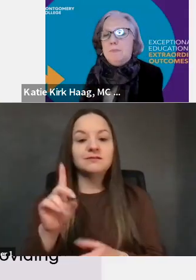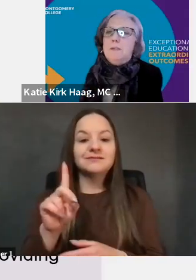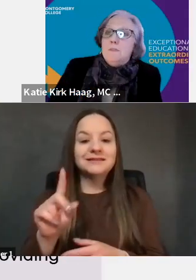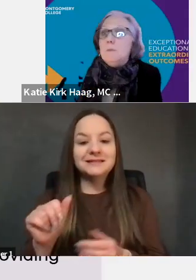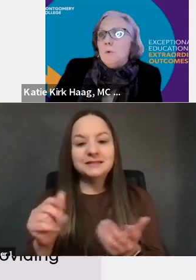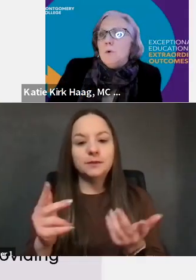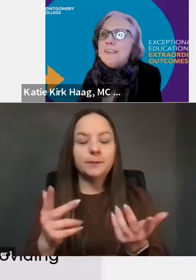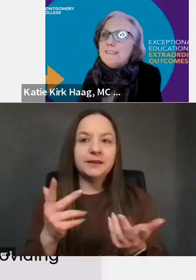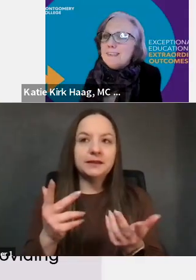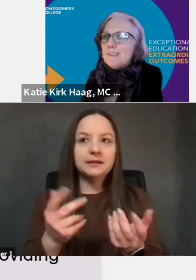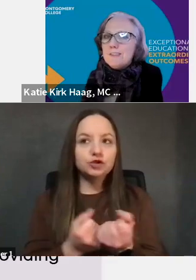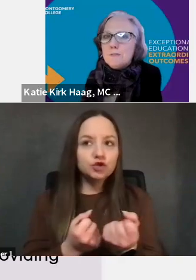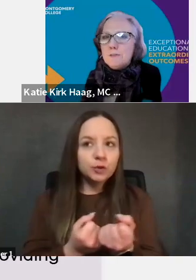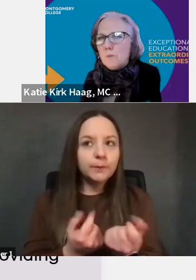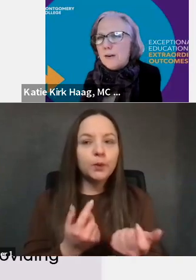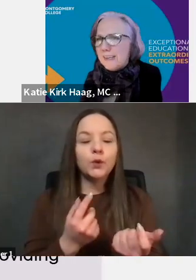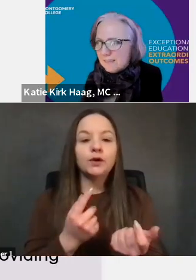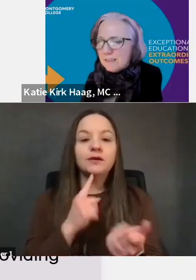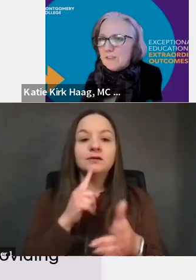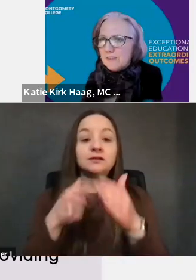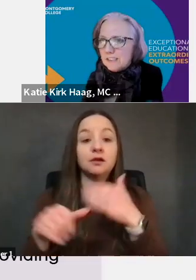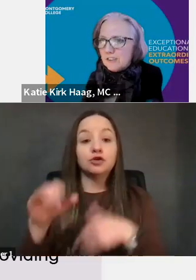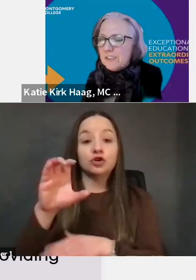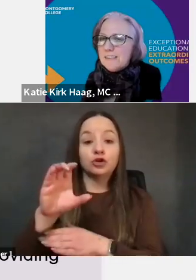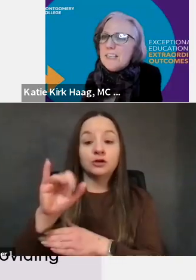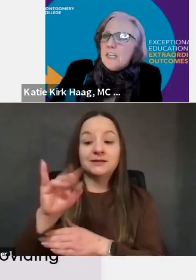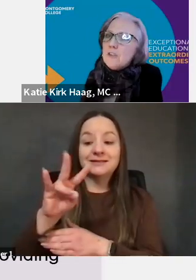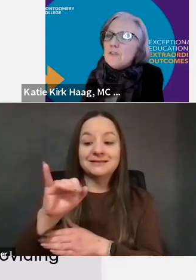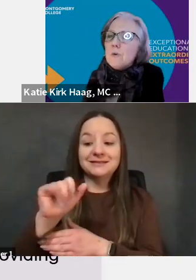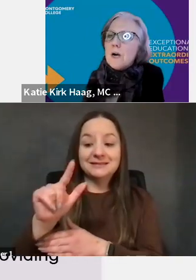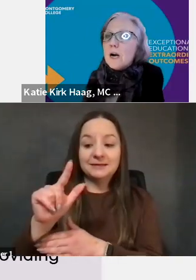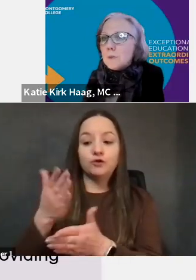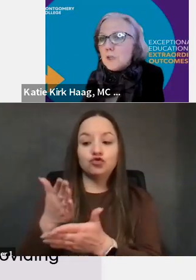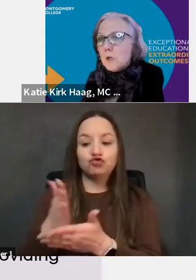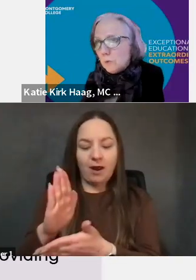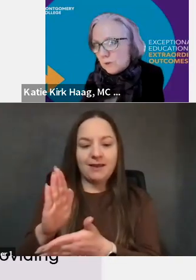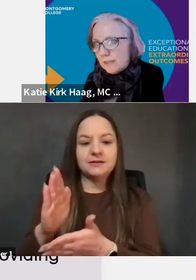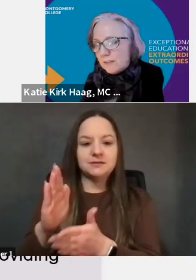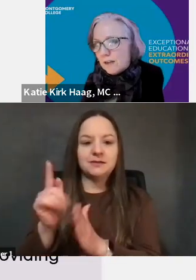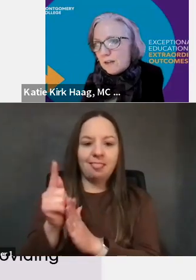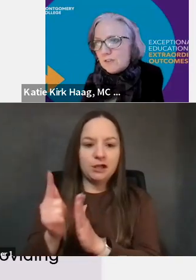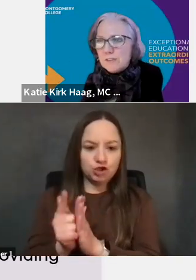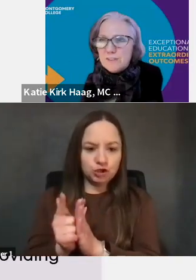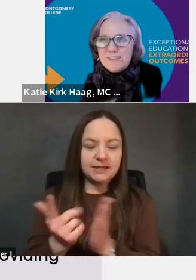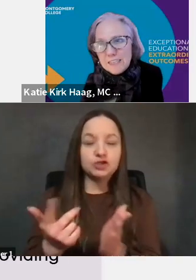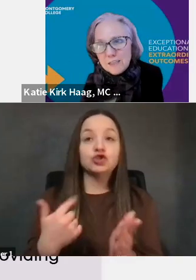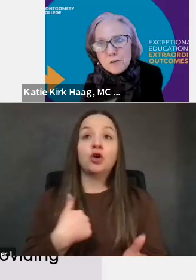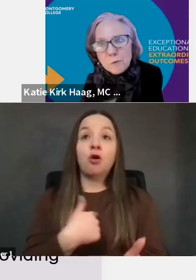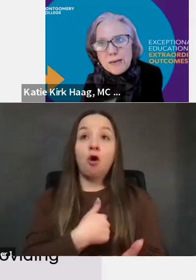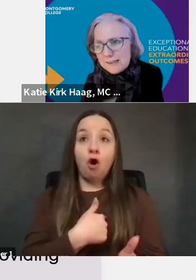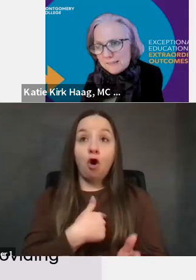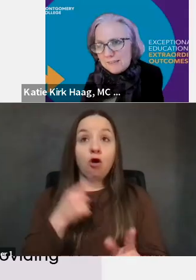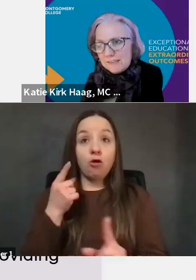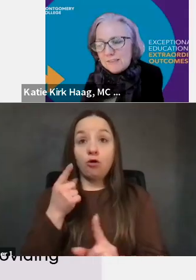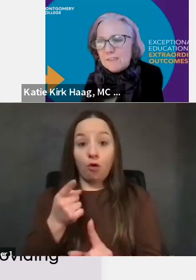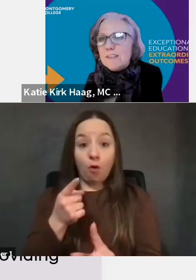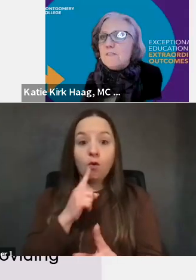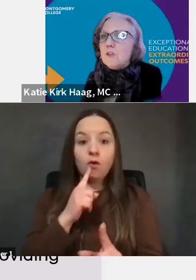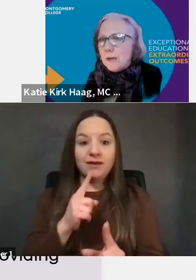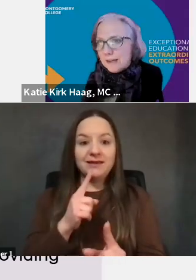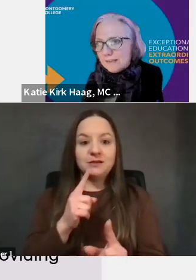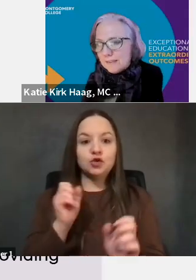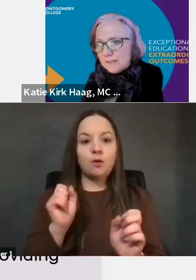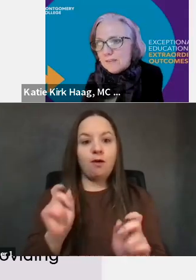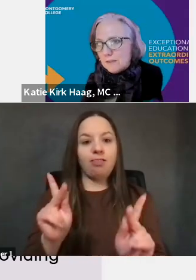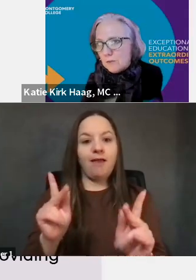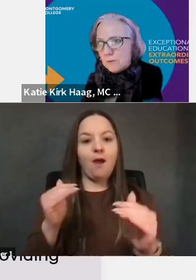disability support is under civil rights legislation. So our goal at the college level is to give you access. It's to